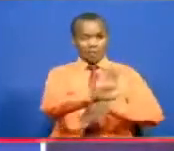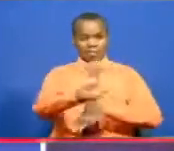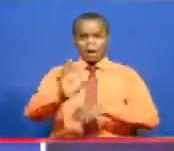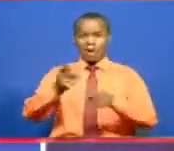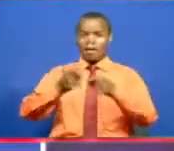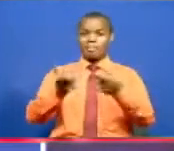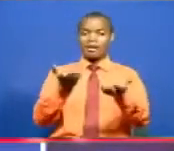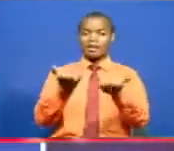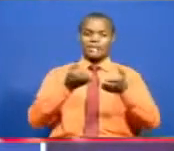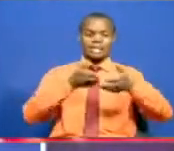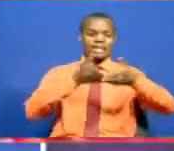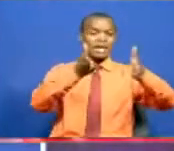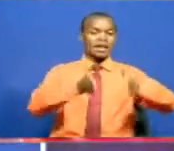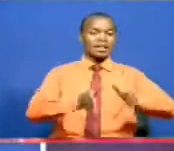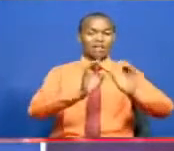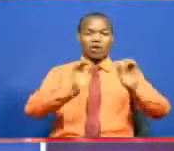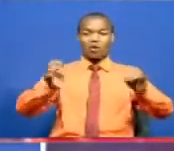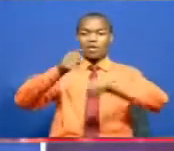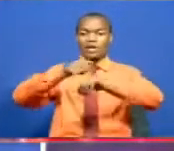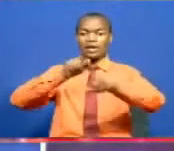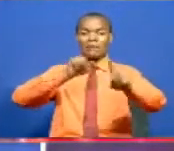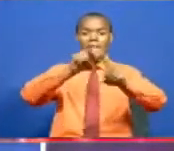we seek for positions.